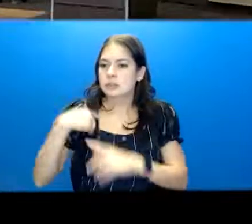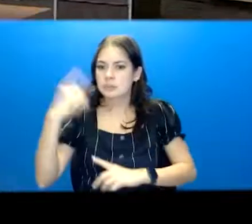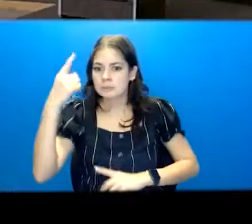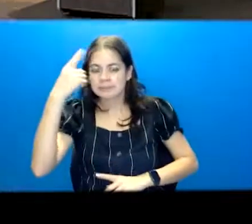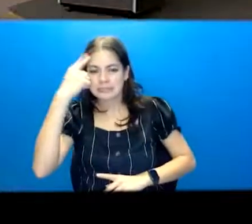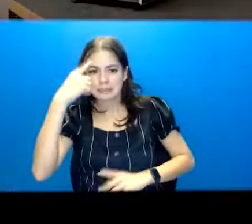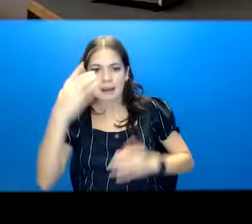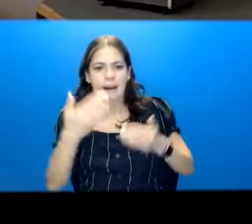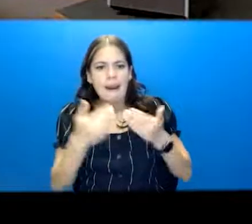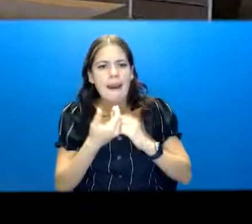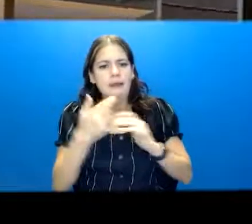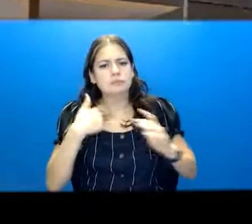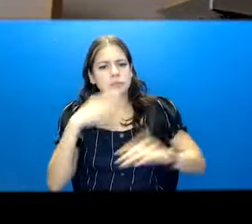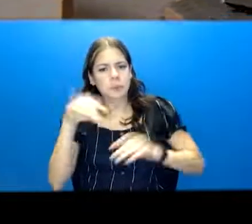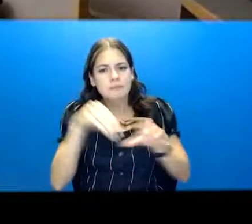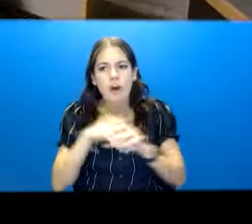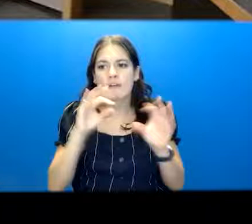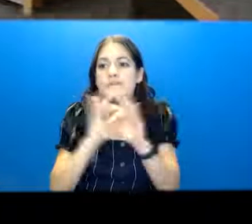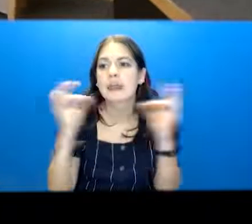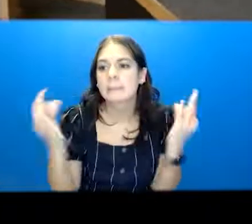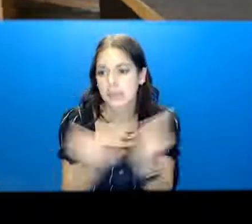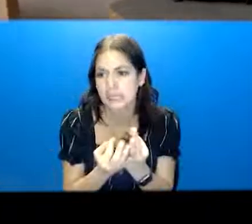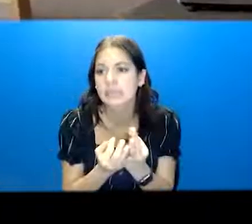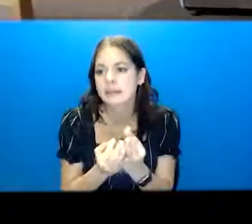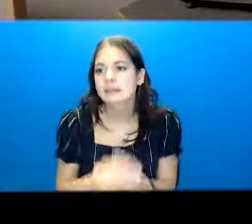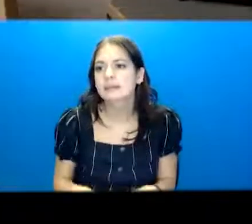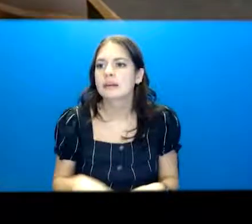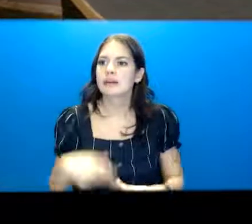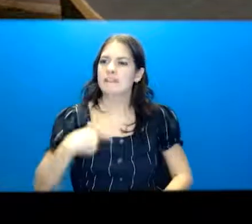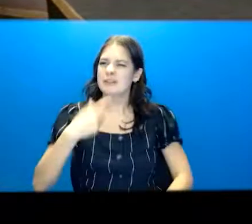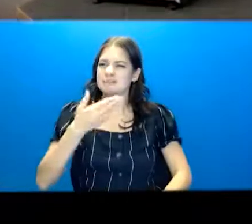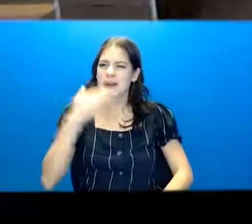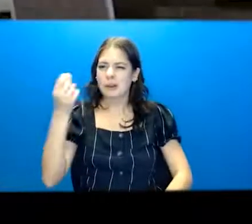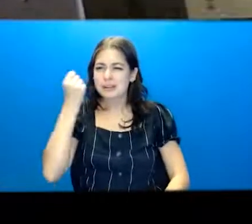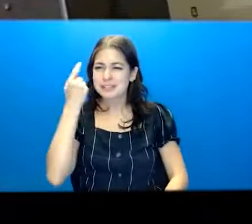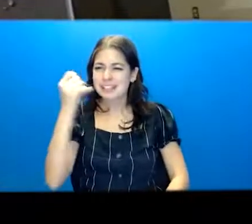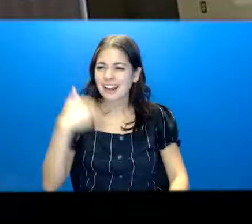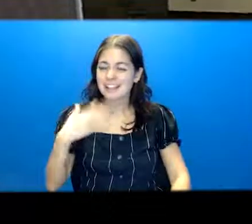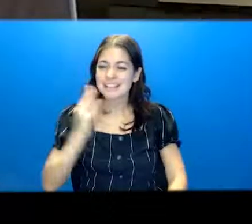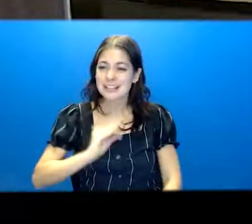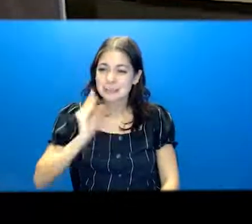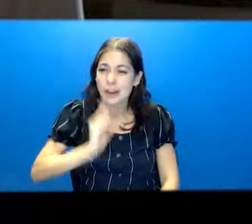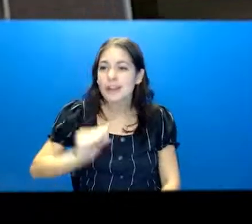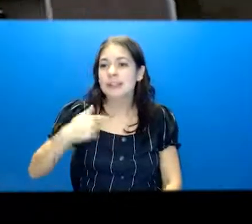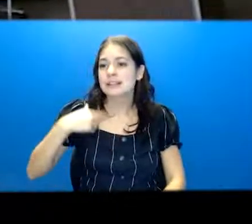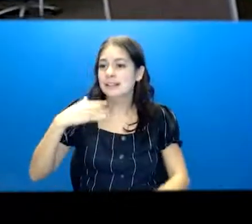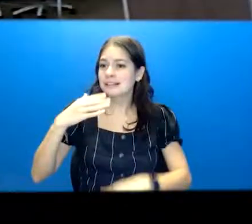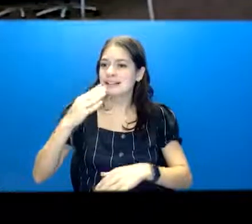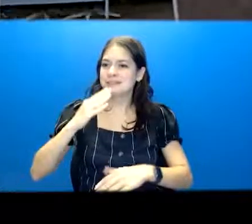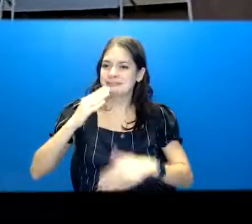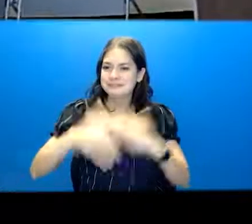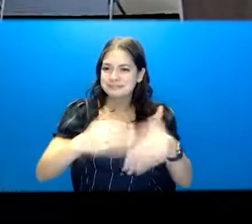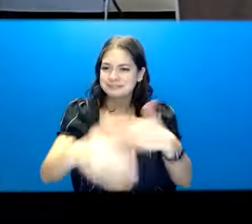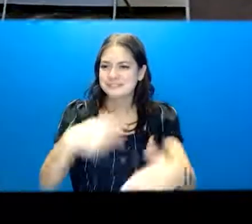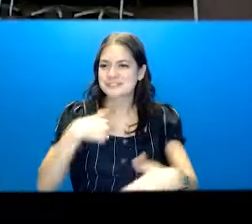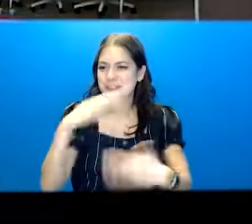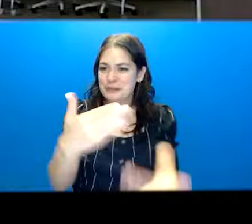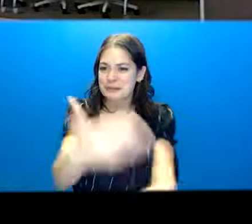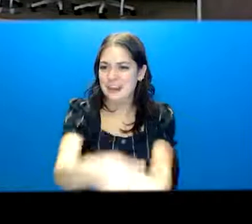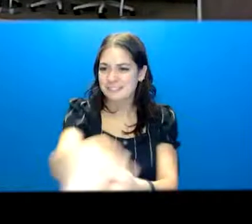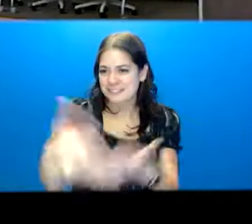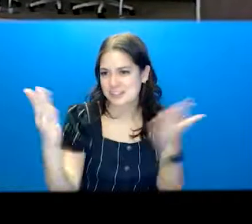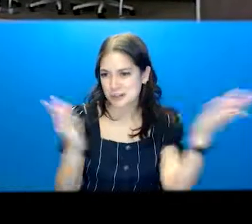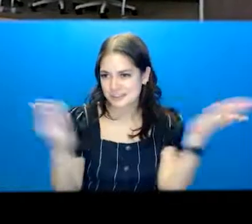about ways to engage family members and having a better understanding about the experiences that they have gone through in order to get to those